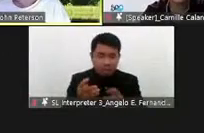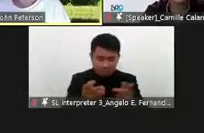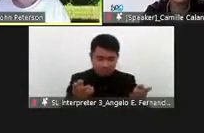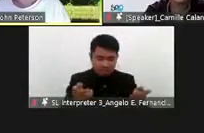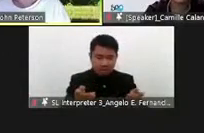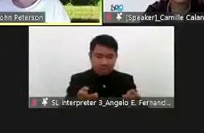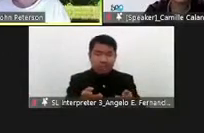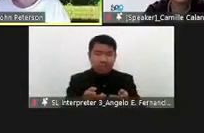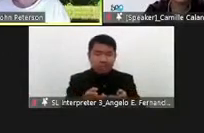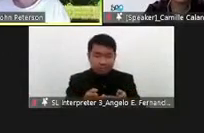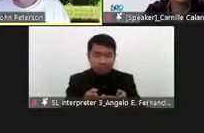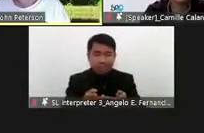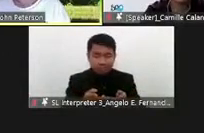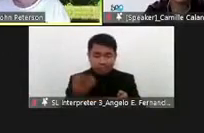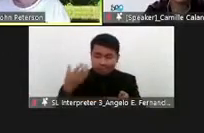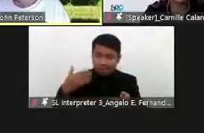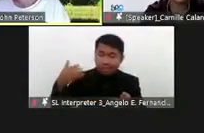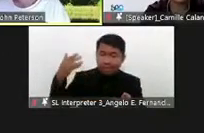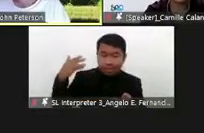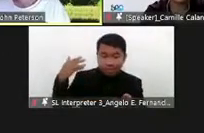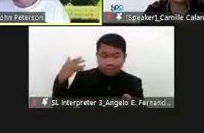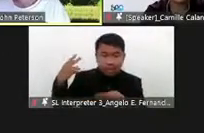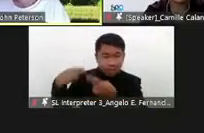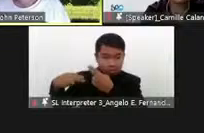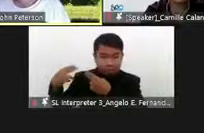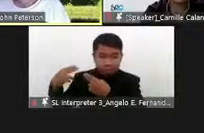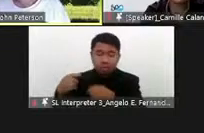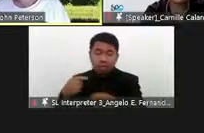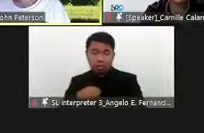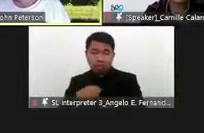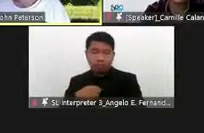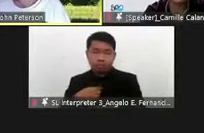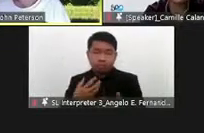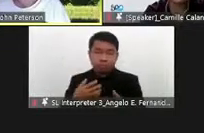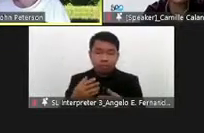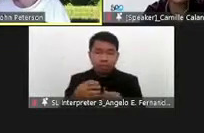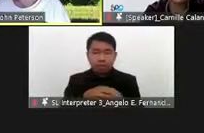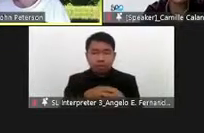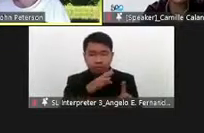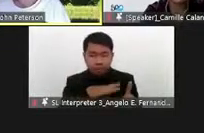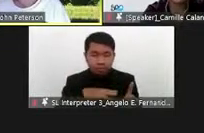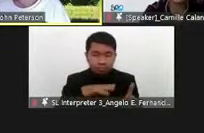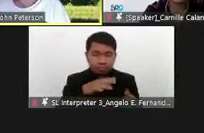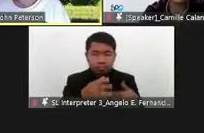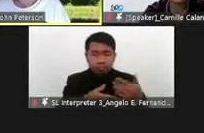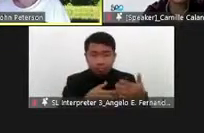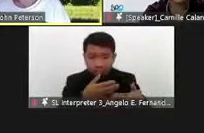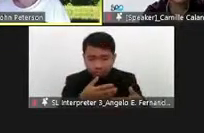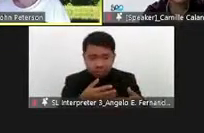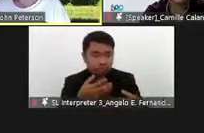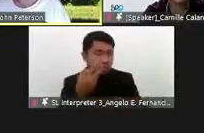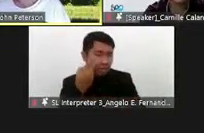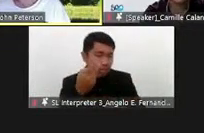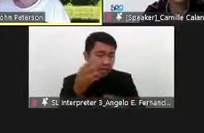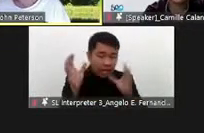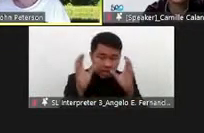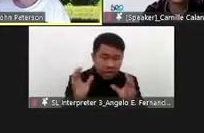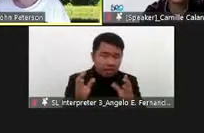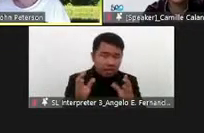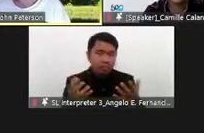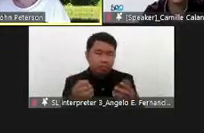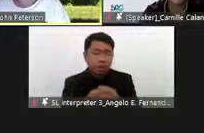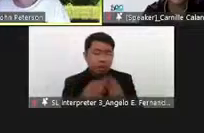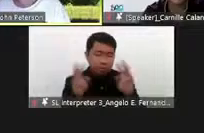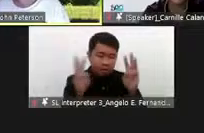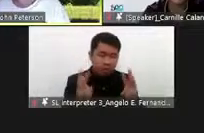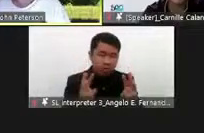I'd say alternating patterns of aridity, stable climate, and extreme weather, floods, and so